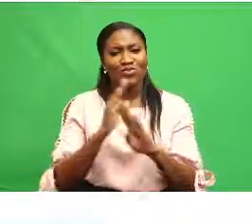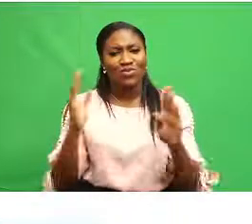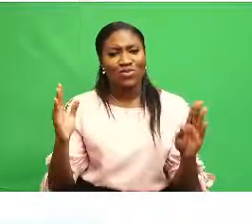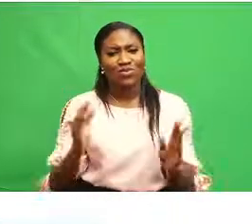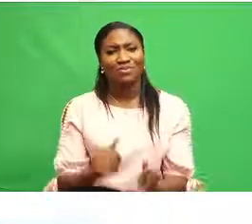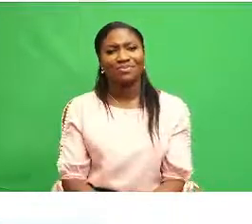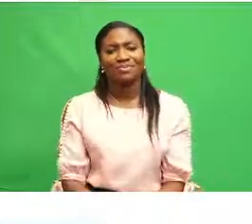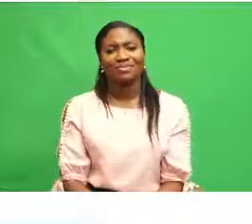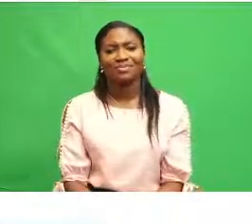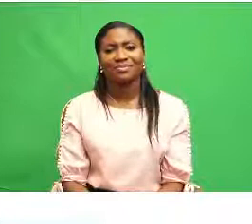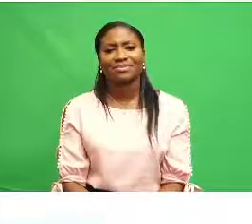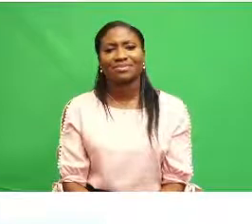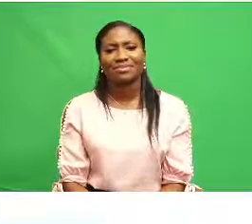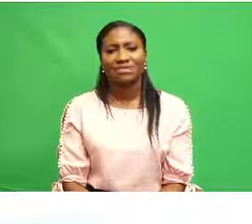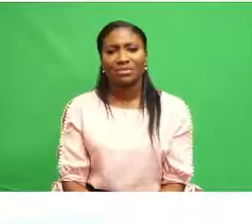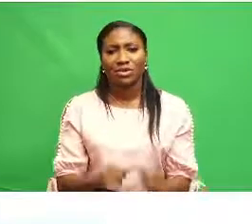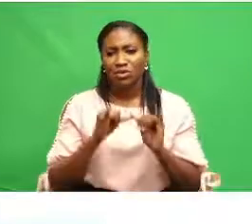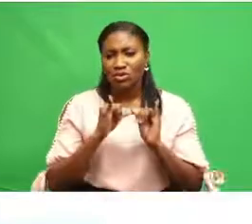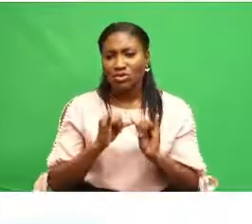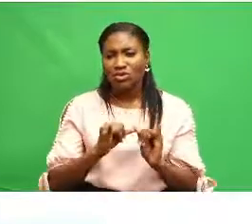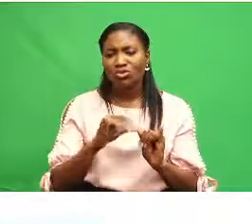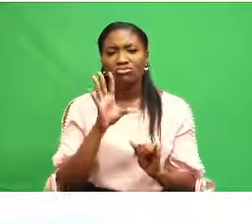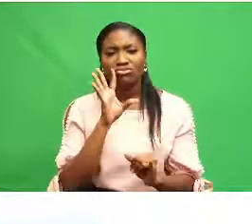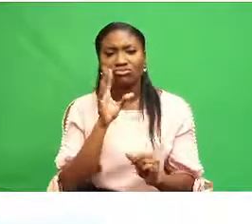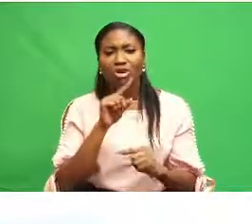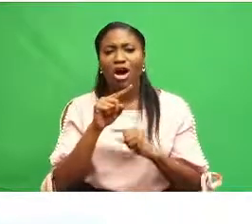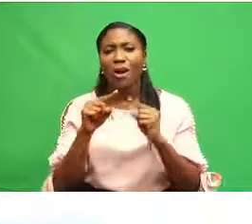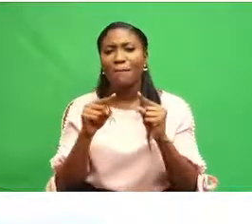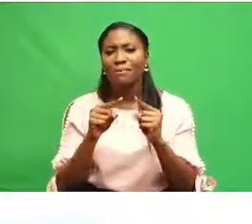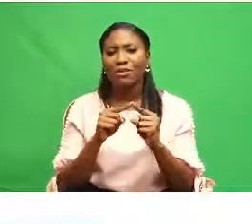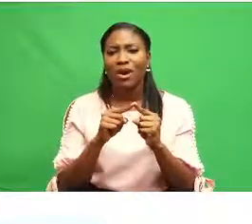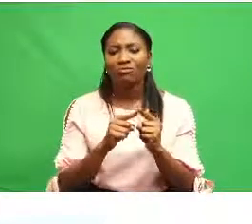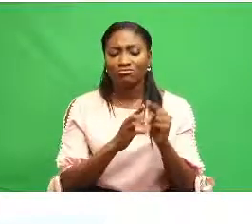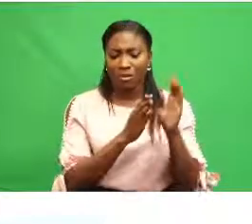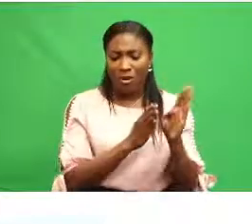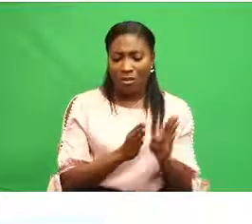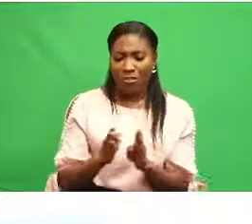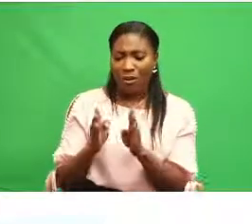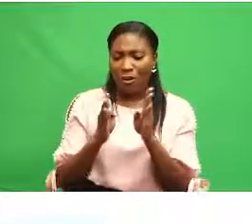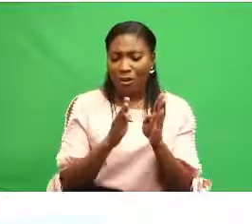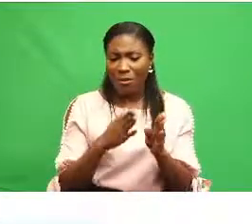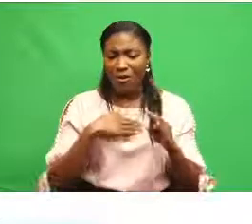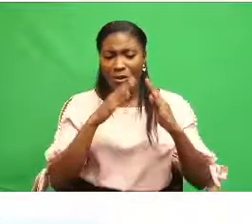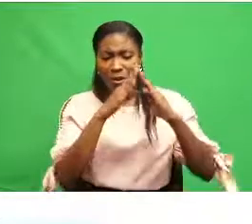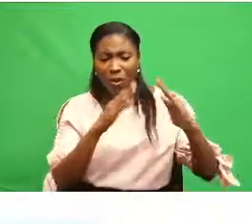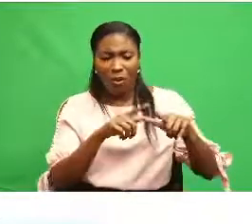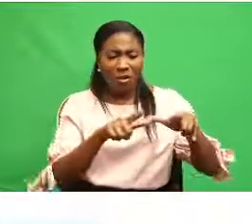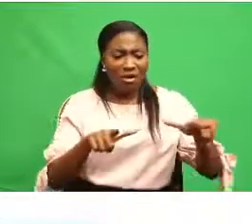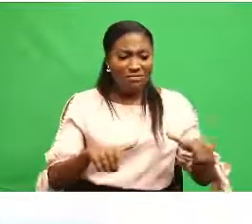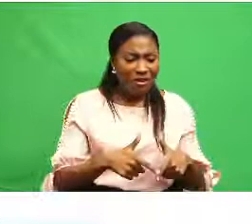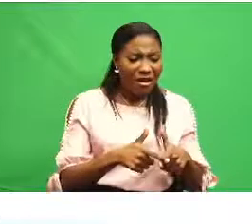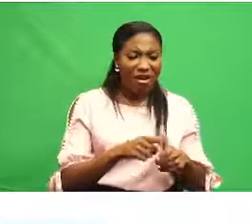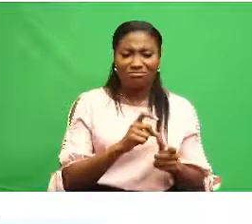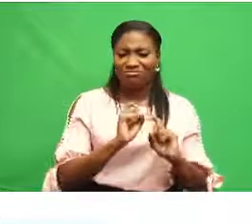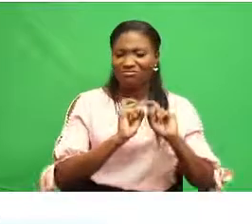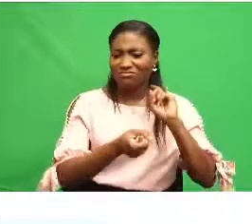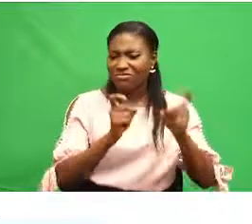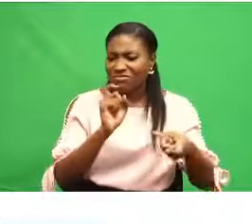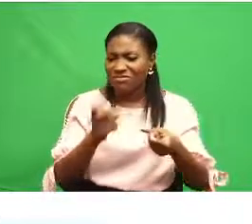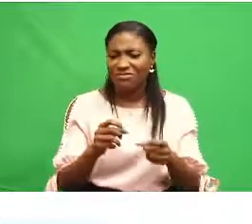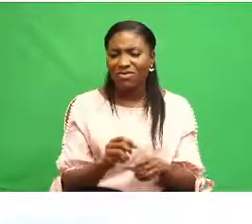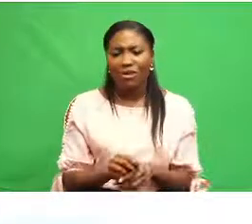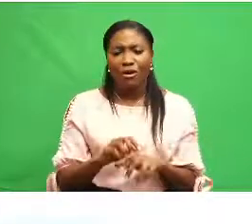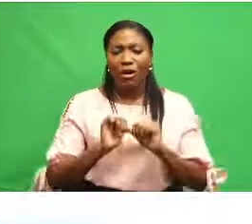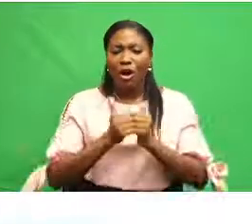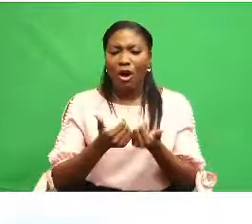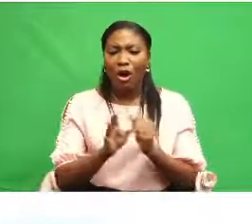continue on estate planning and financial literacy to combat financial abuse of older persons.